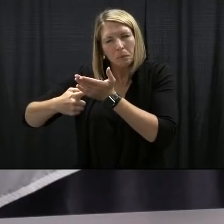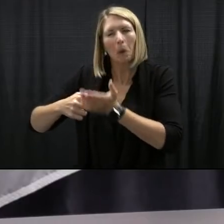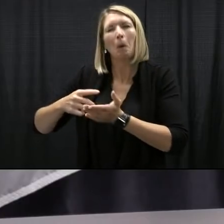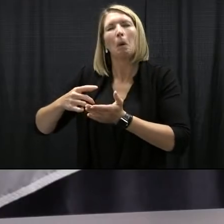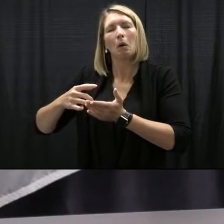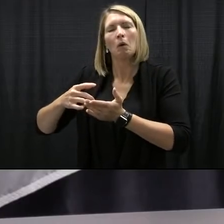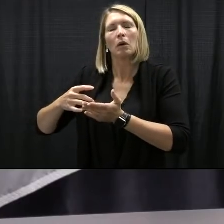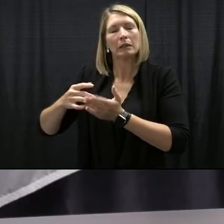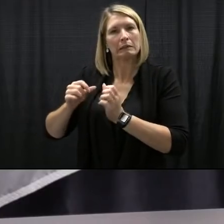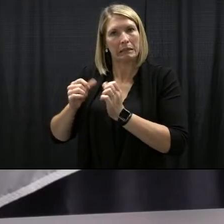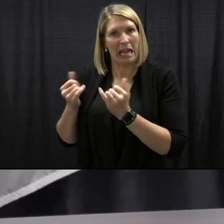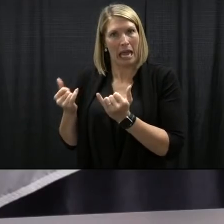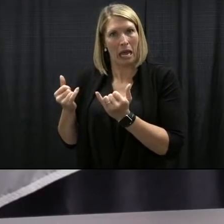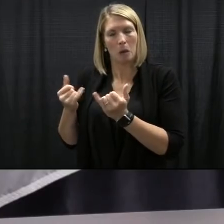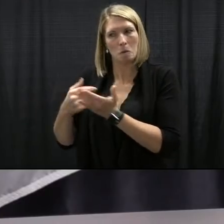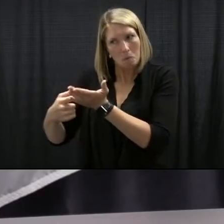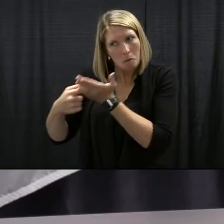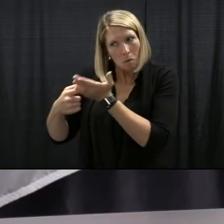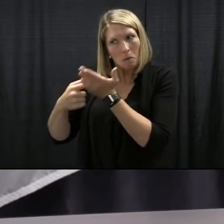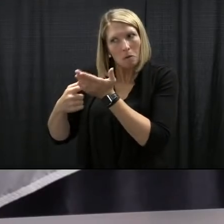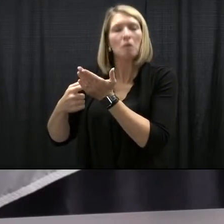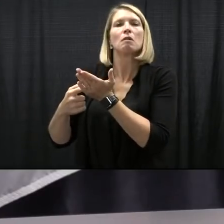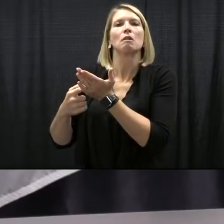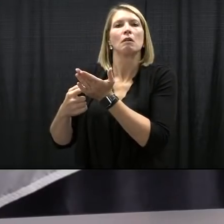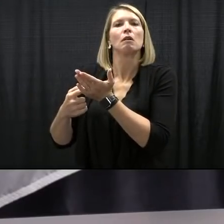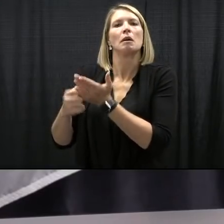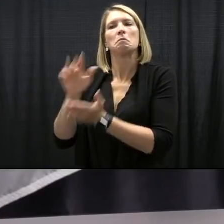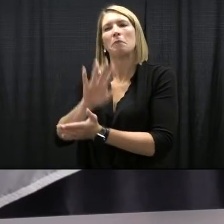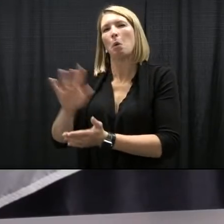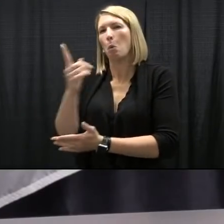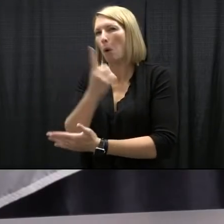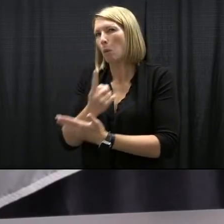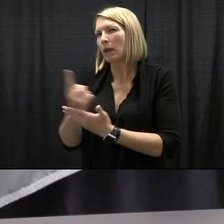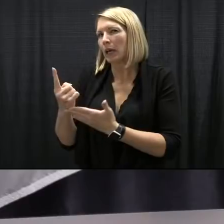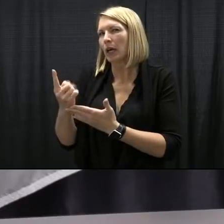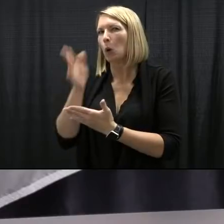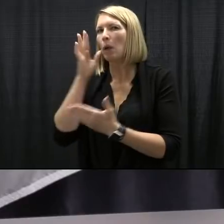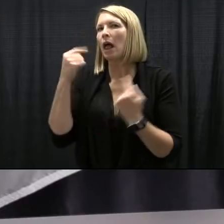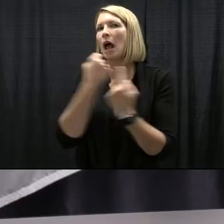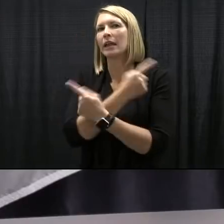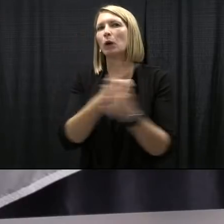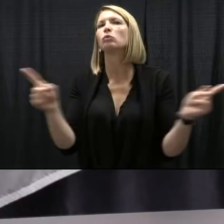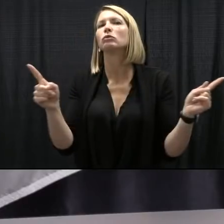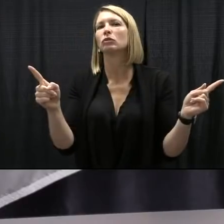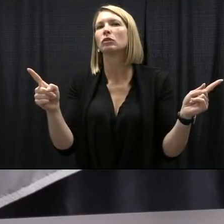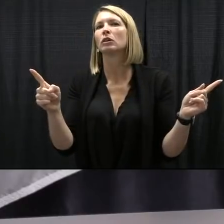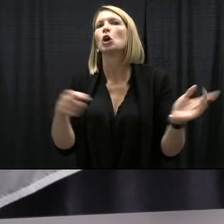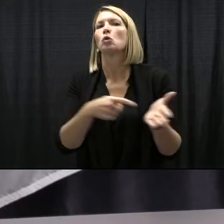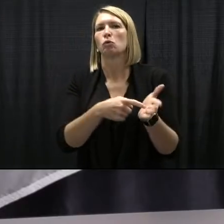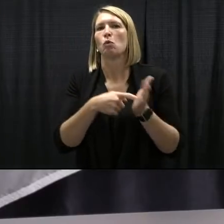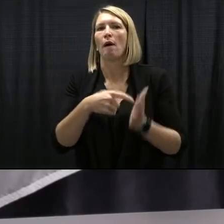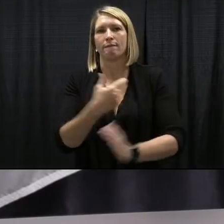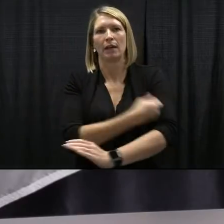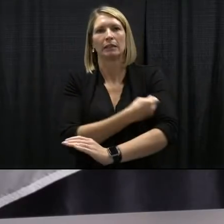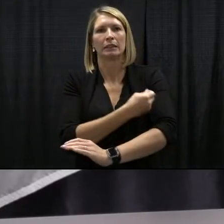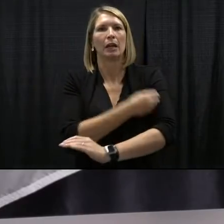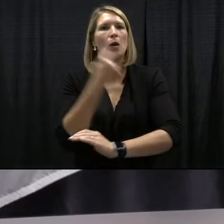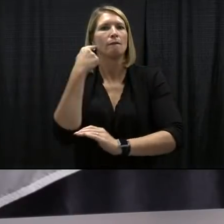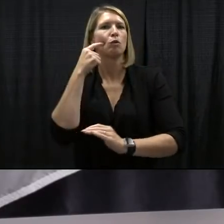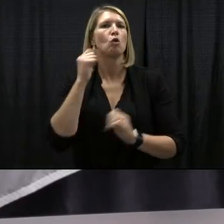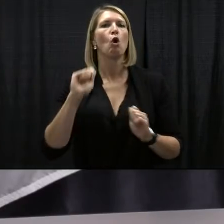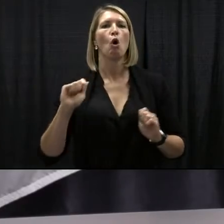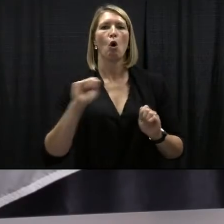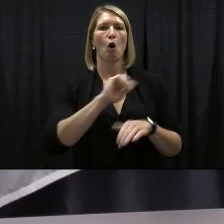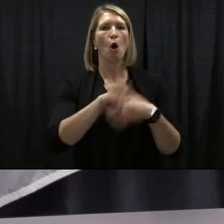week or so, arrive at an area where we will mandate vaccines for all public employees of the province of Newfoundland and